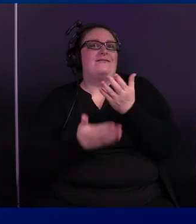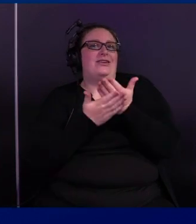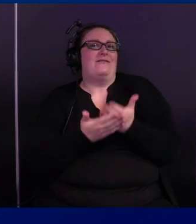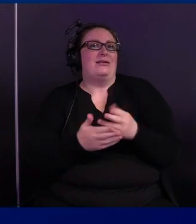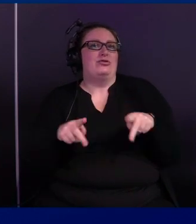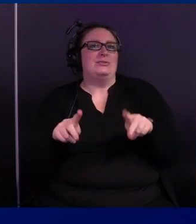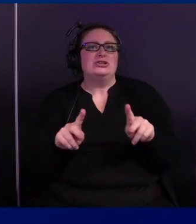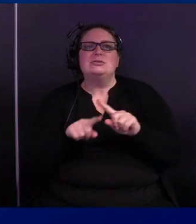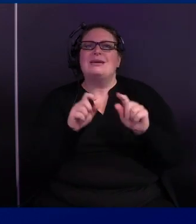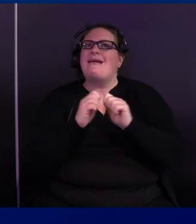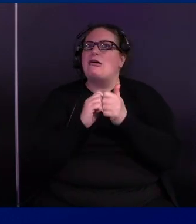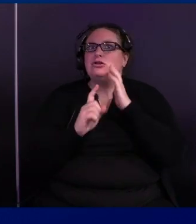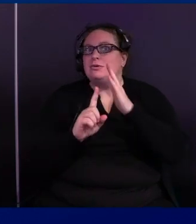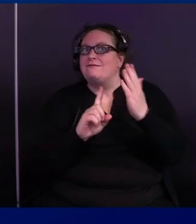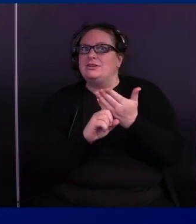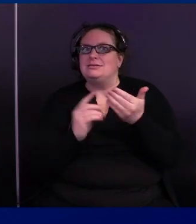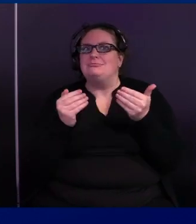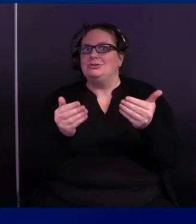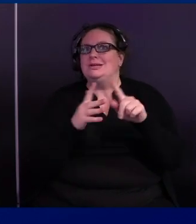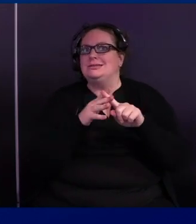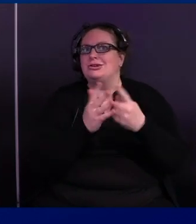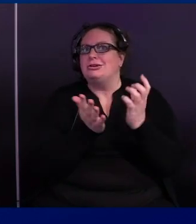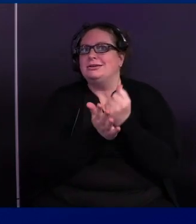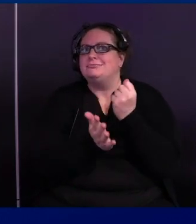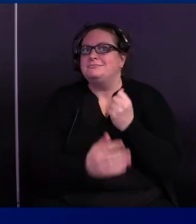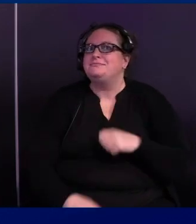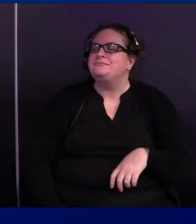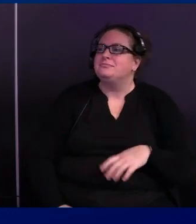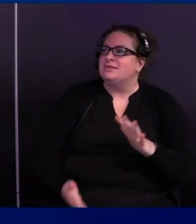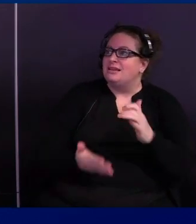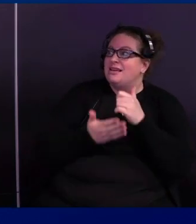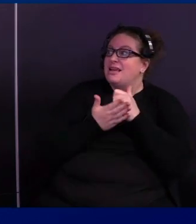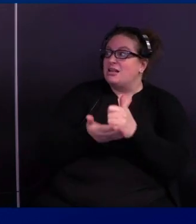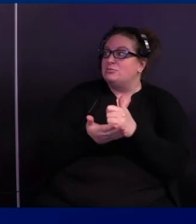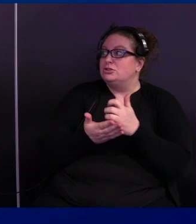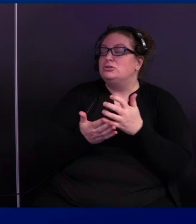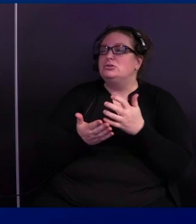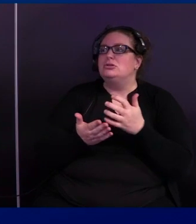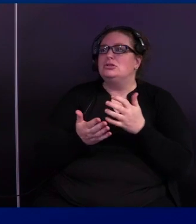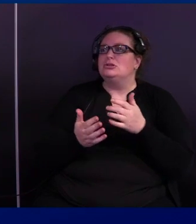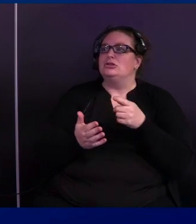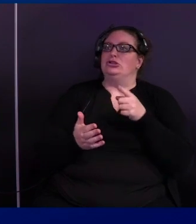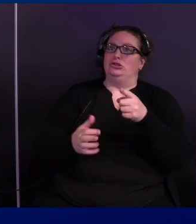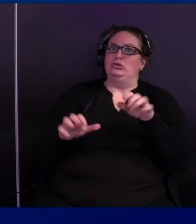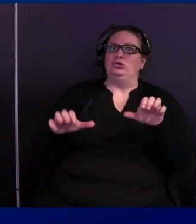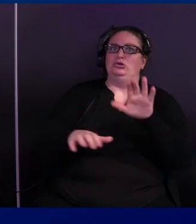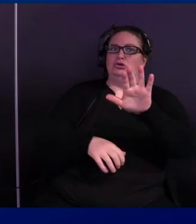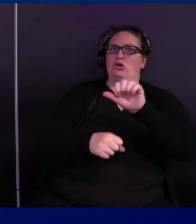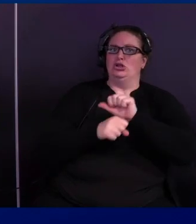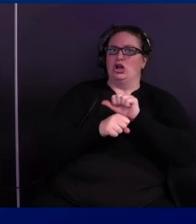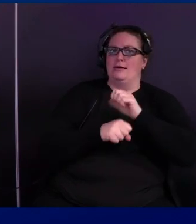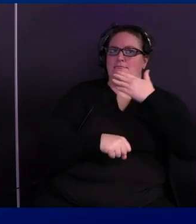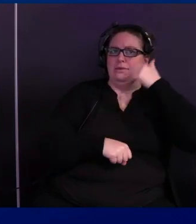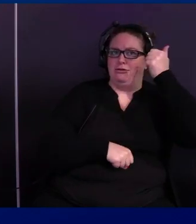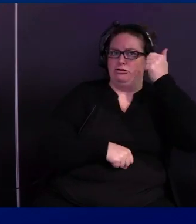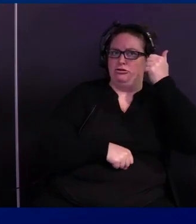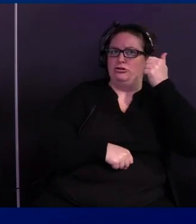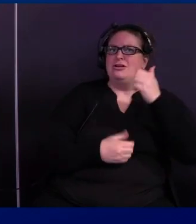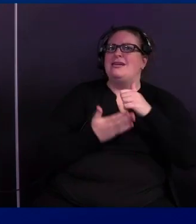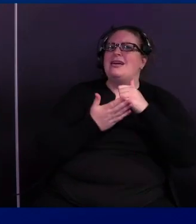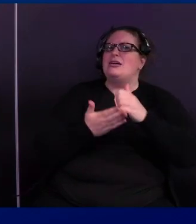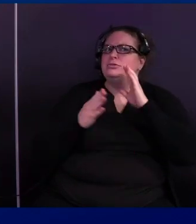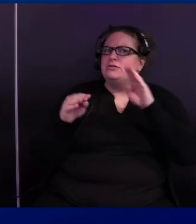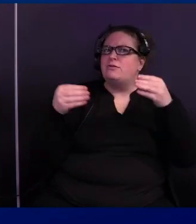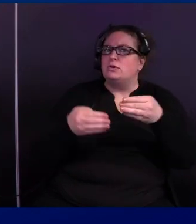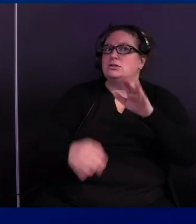get started? It helps you do your job better. Yeah. It helps you focus on what